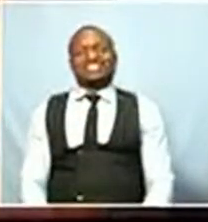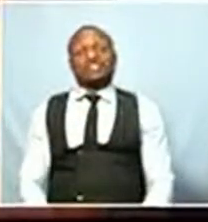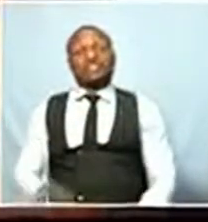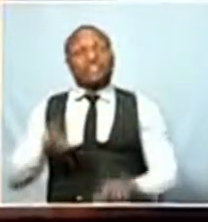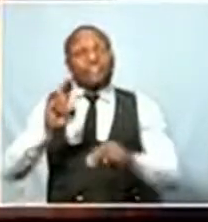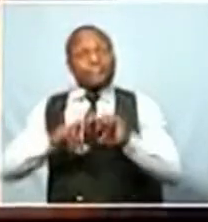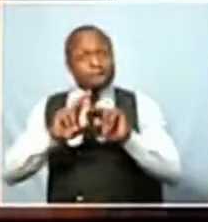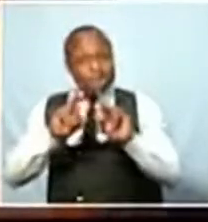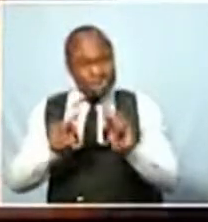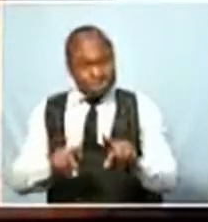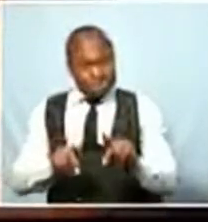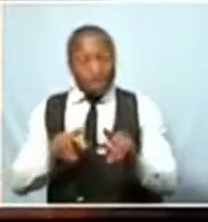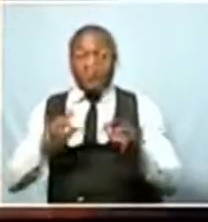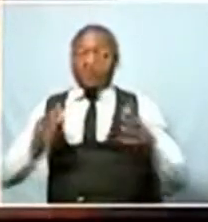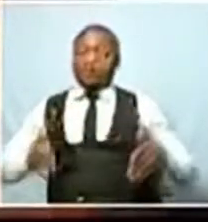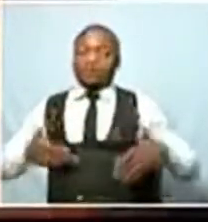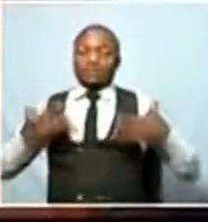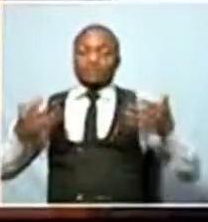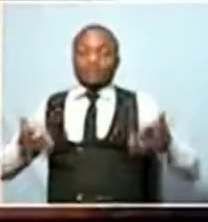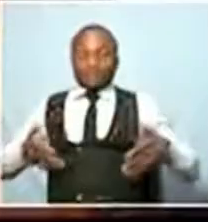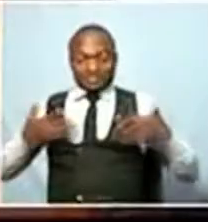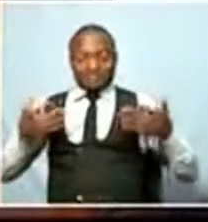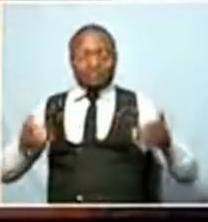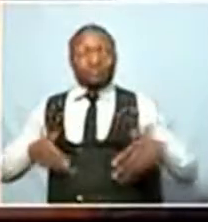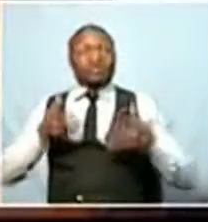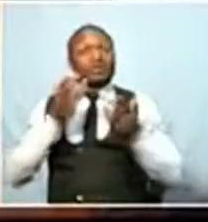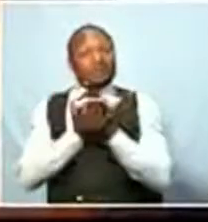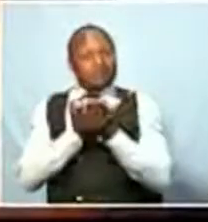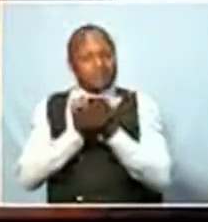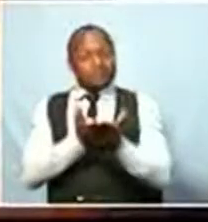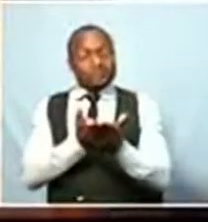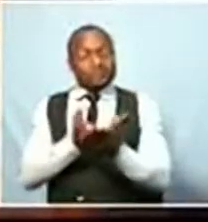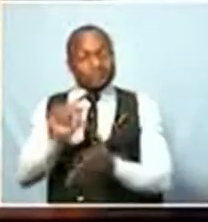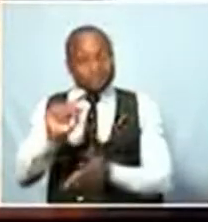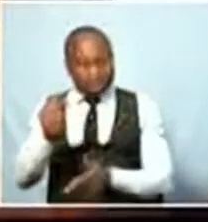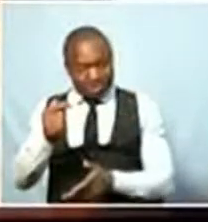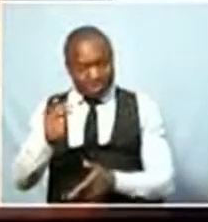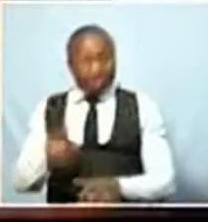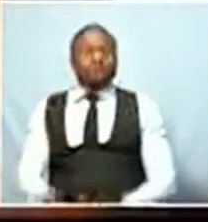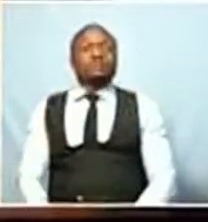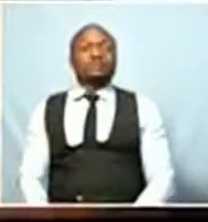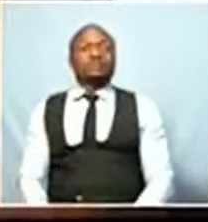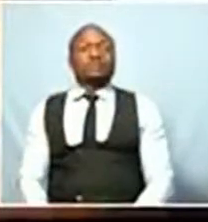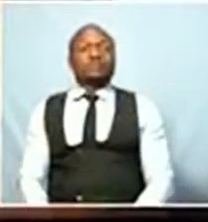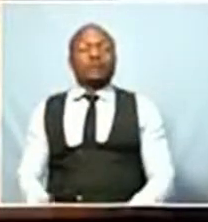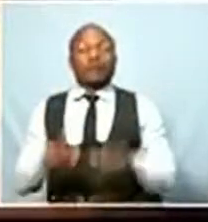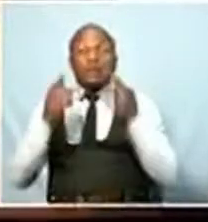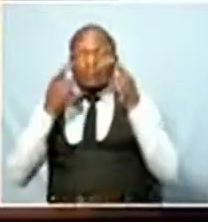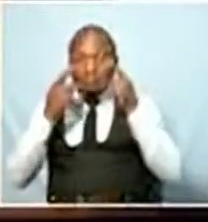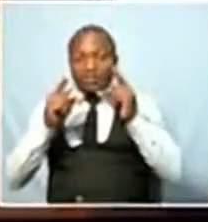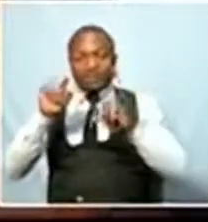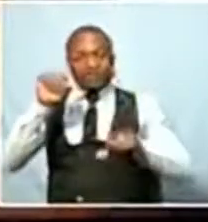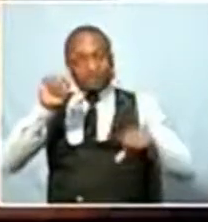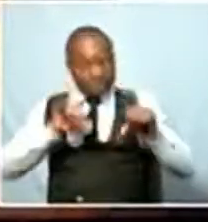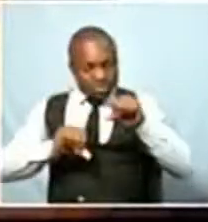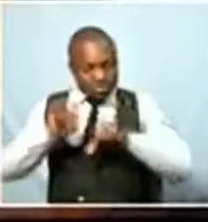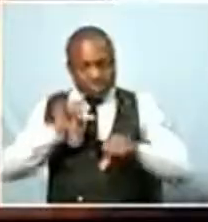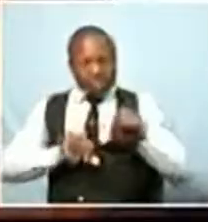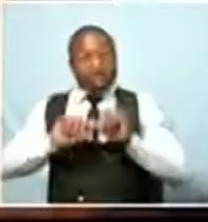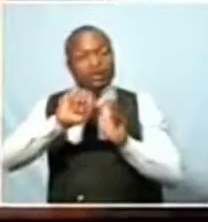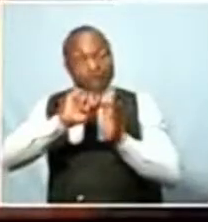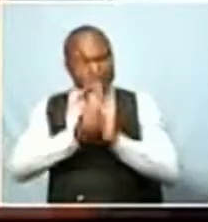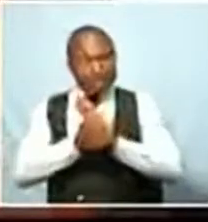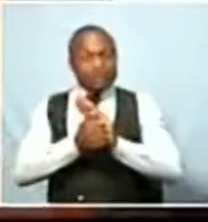Chair, I'm very happy that in the submission by the Auditor General, the Public Audit Act has